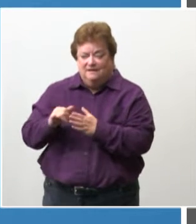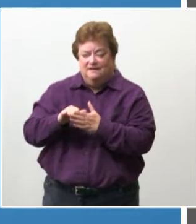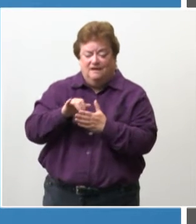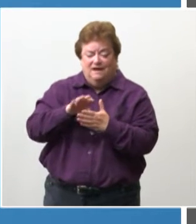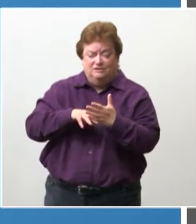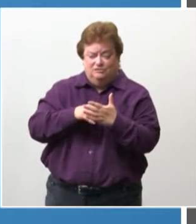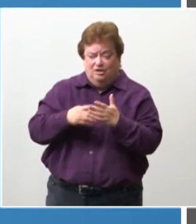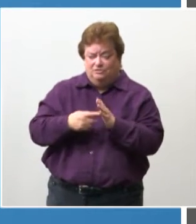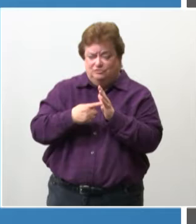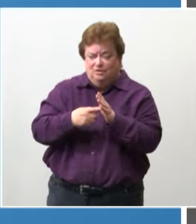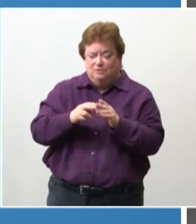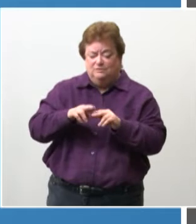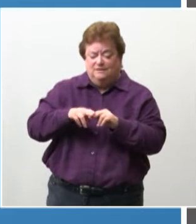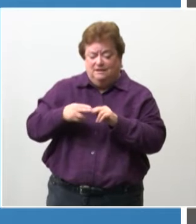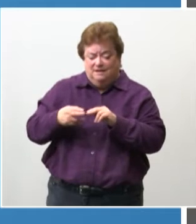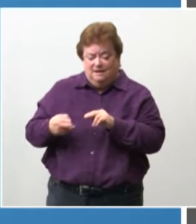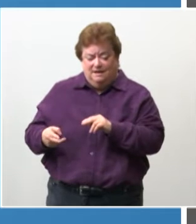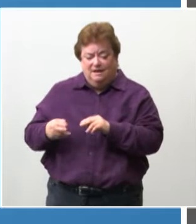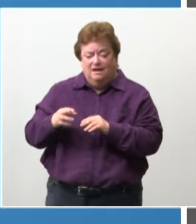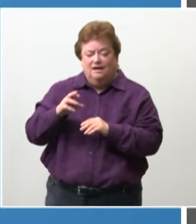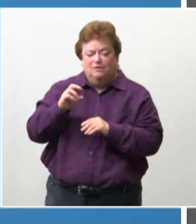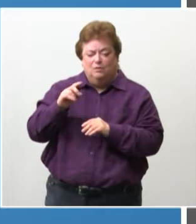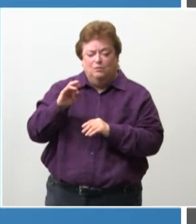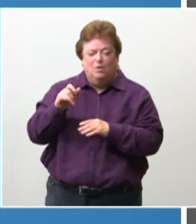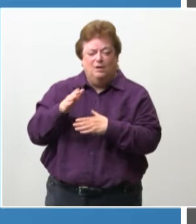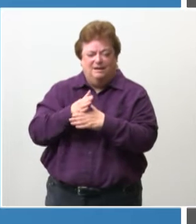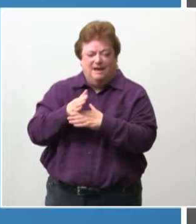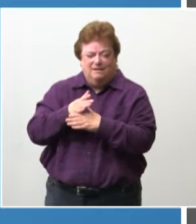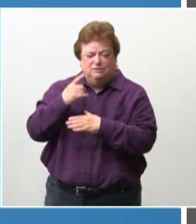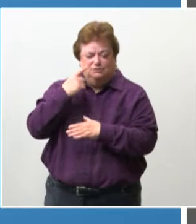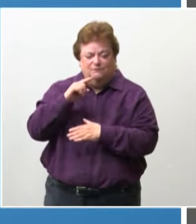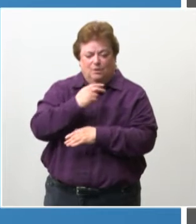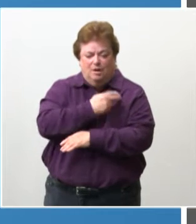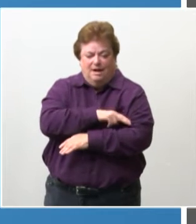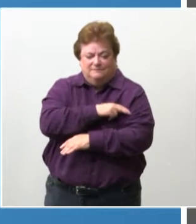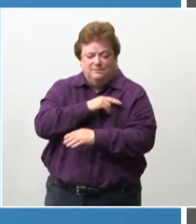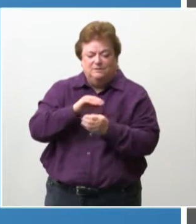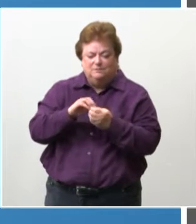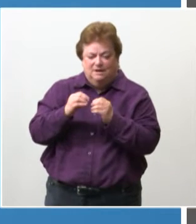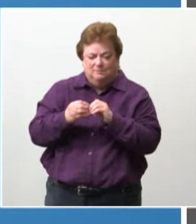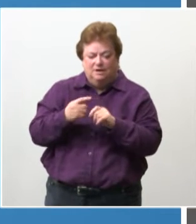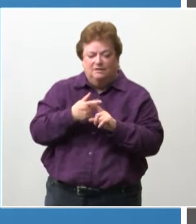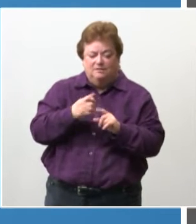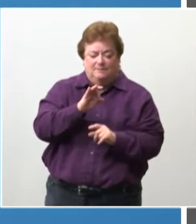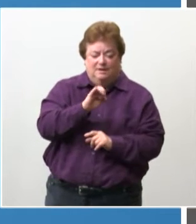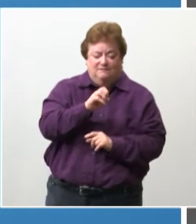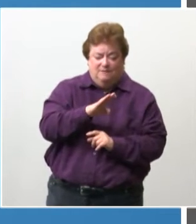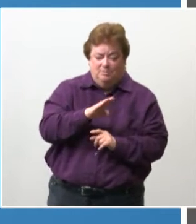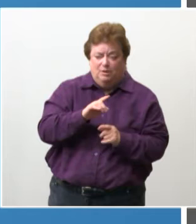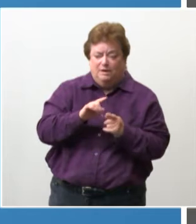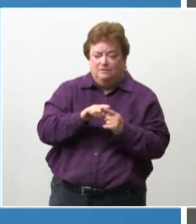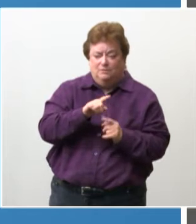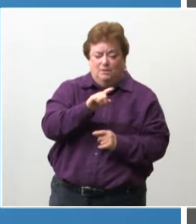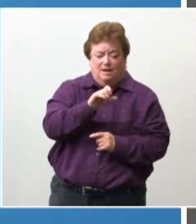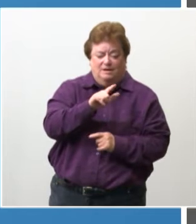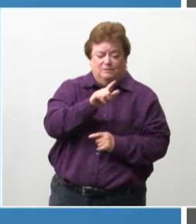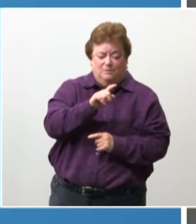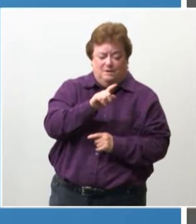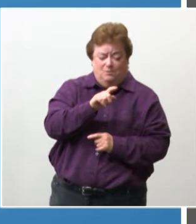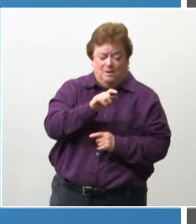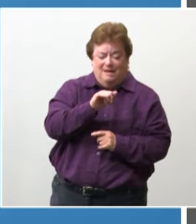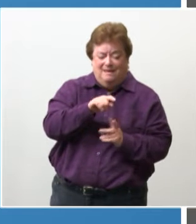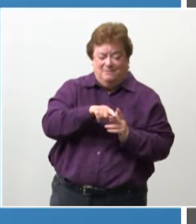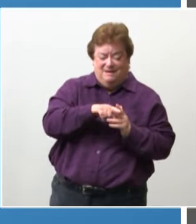chart shows the decline in the 7-day rolling average of COVID-19 hospitalizations in February from 141